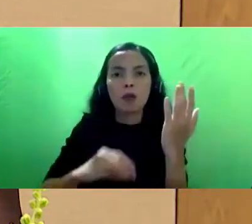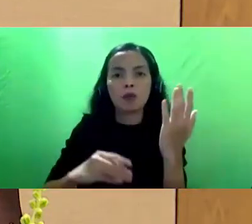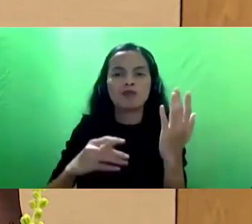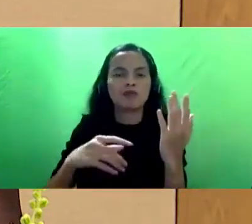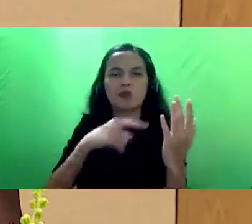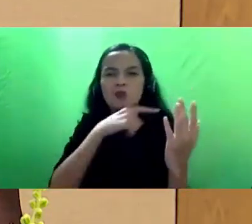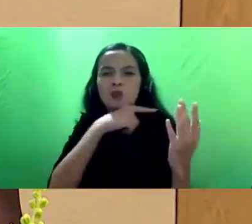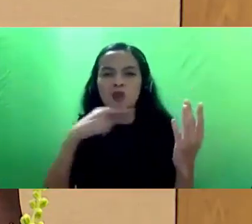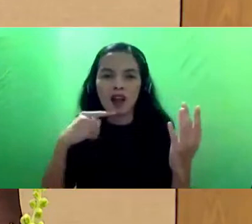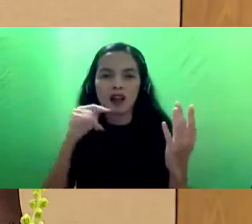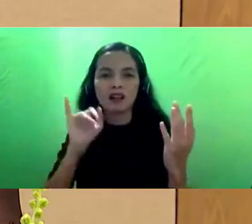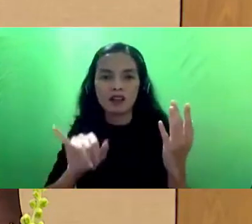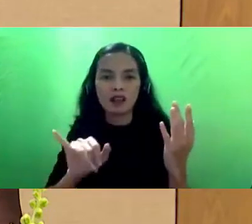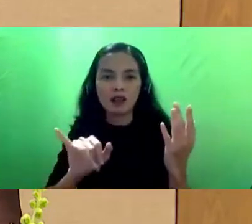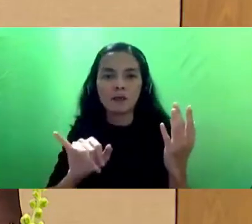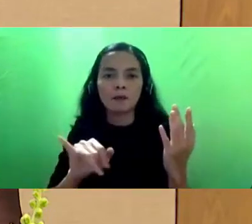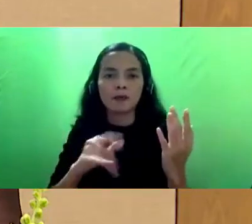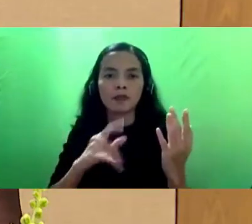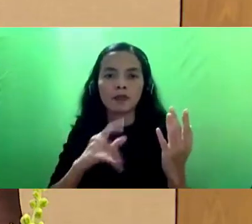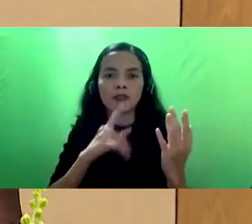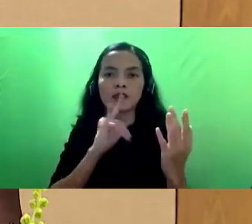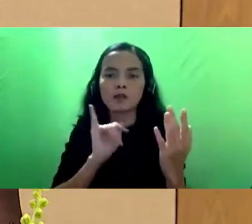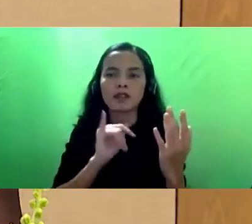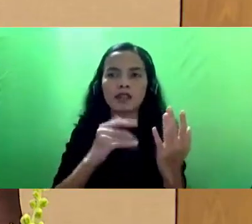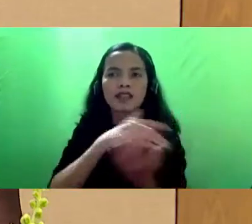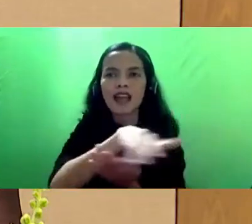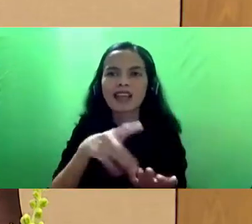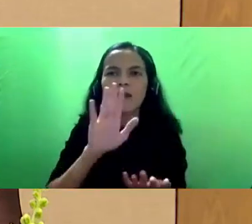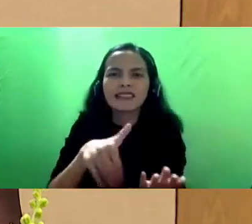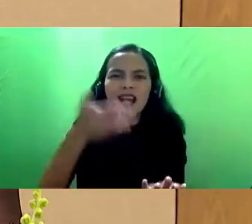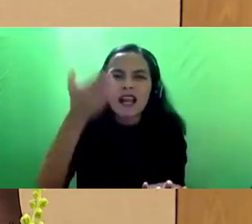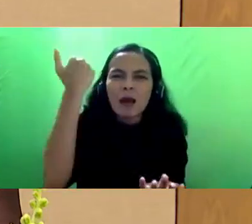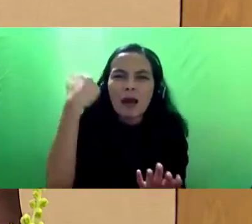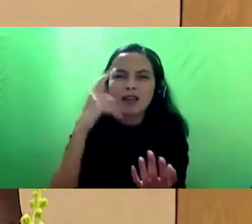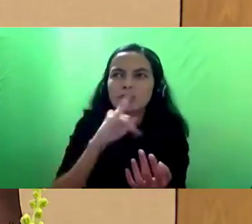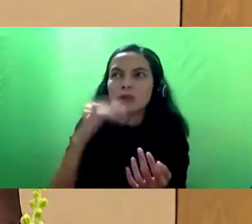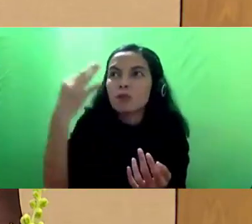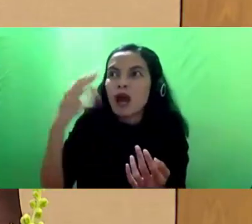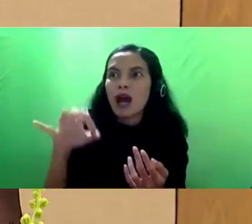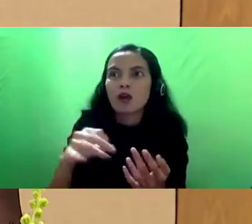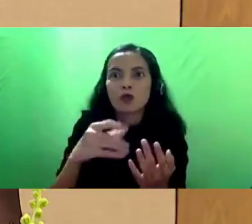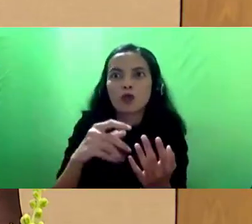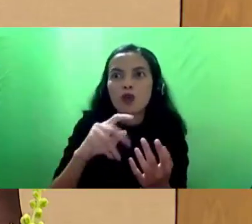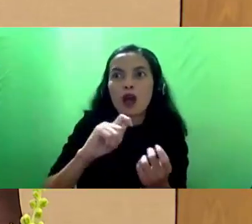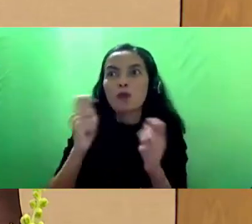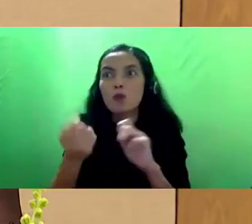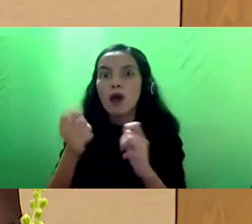out of dated. The information in the database is out of dated. There are some household that